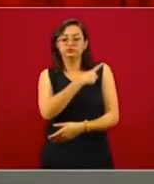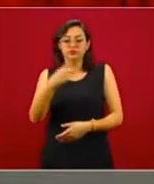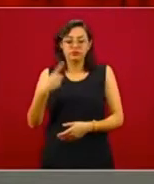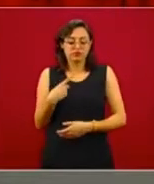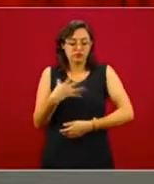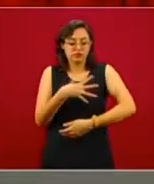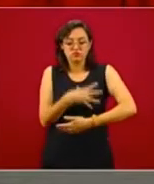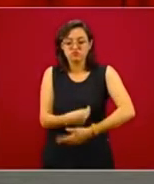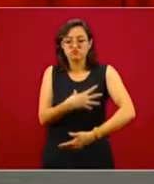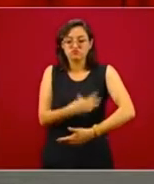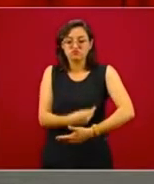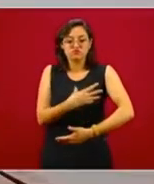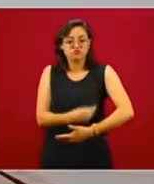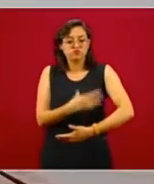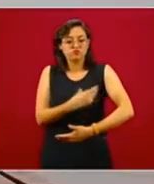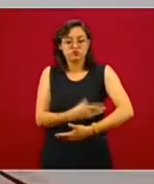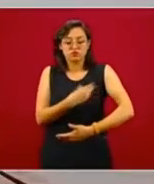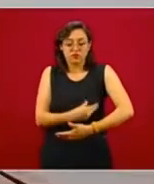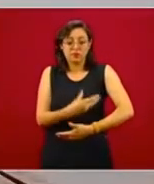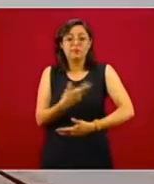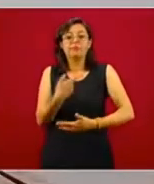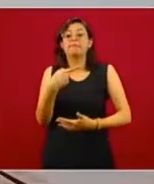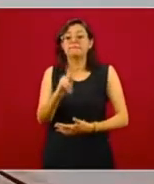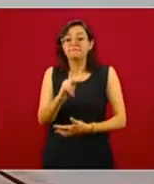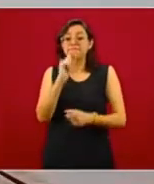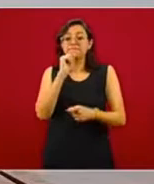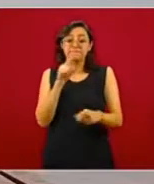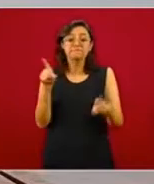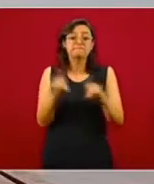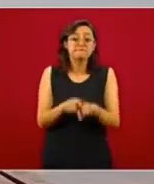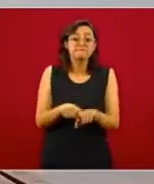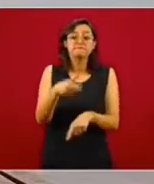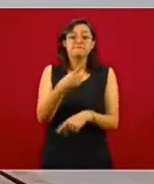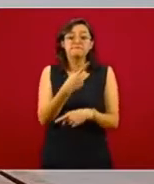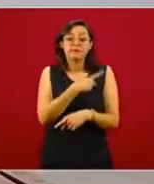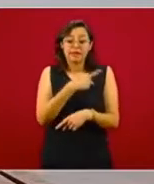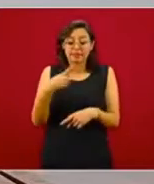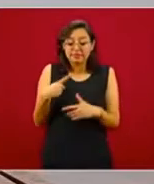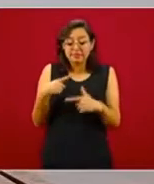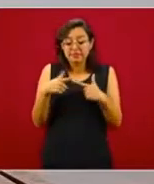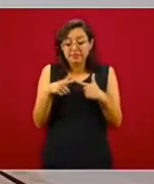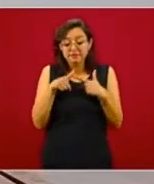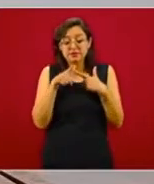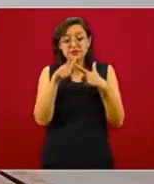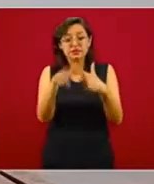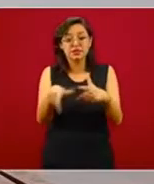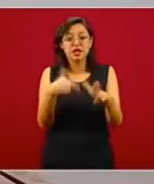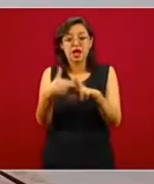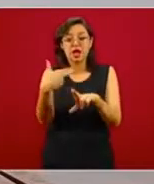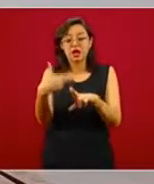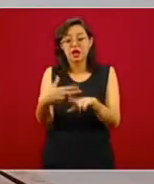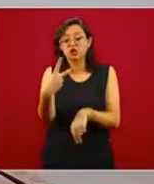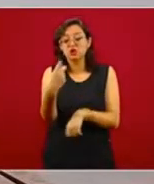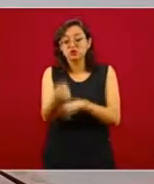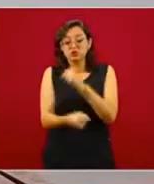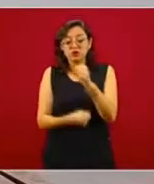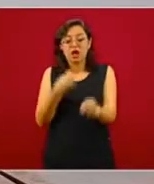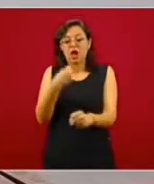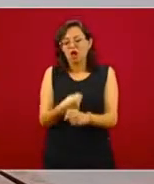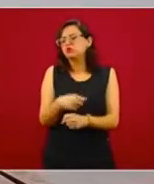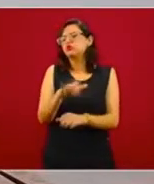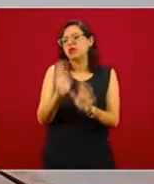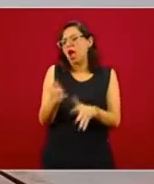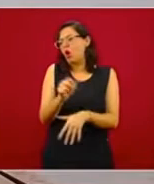for this type of babies to only breastfeed, and they should continue all